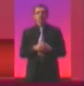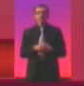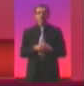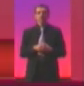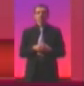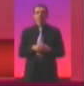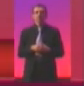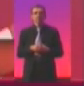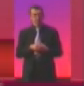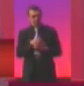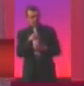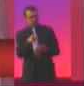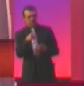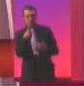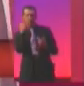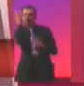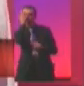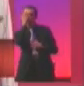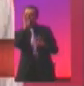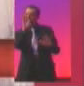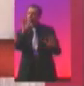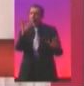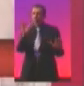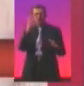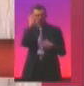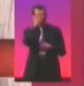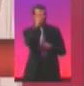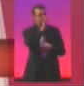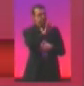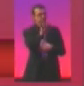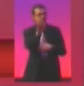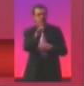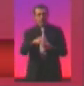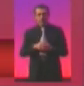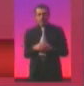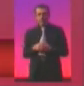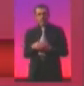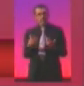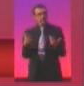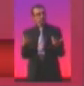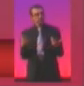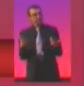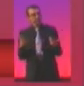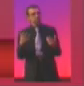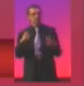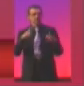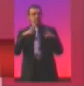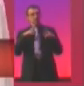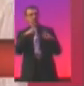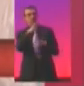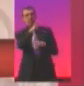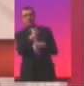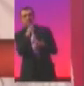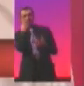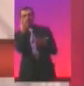And conference, therefore, let's make no mistake. Let's make no mistake. Recovery is on the ballot at the